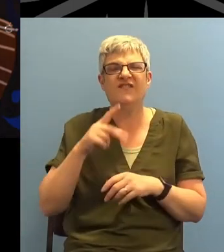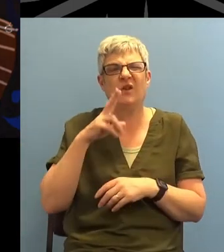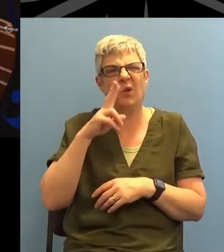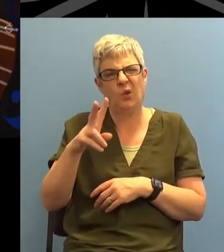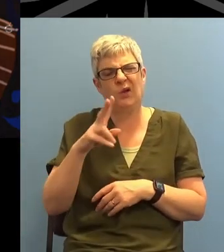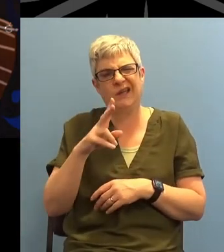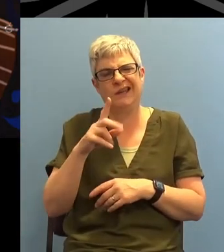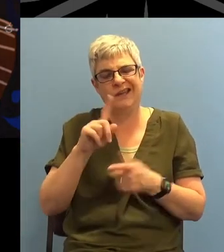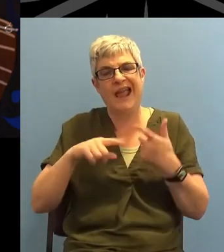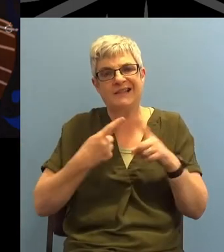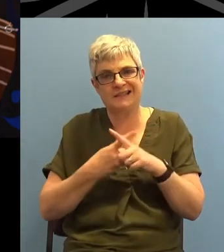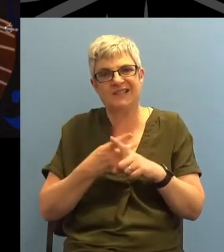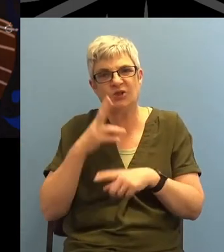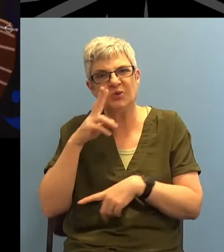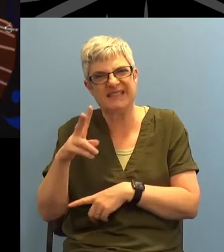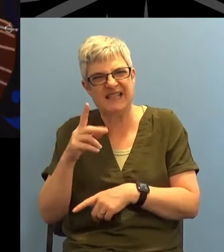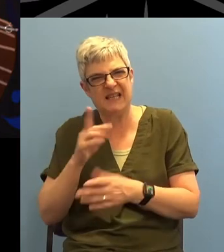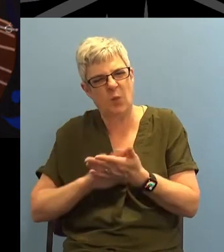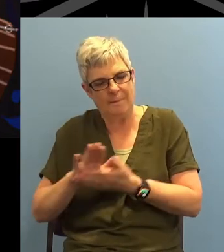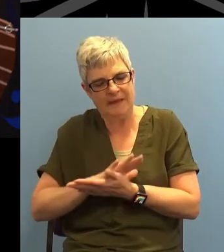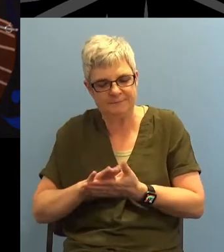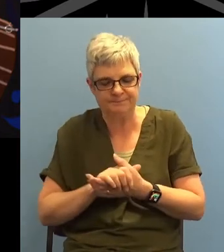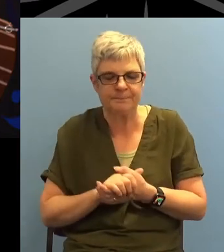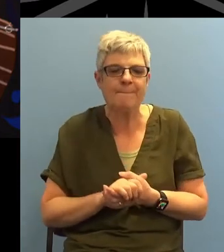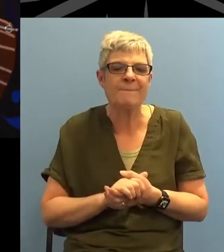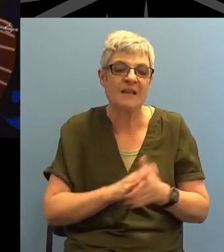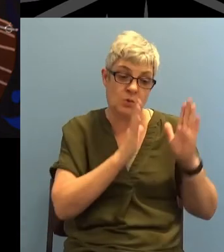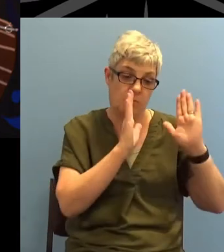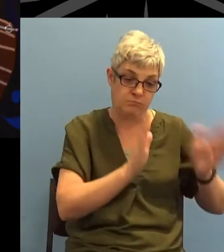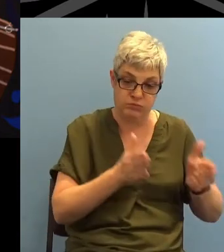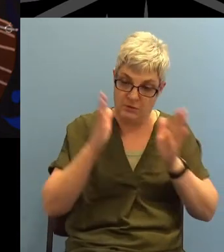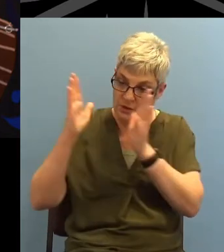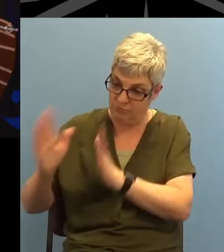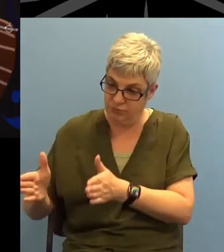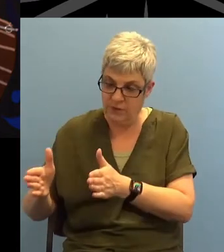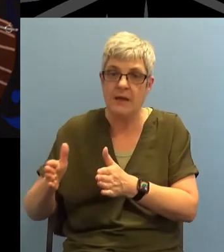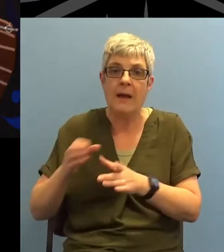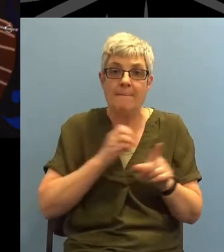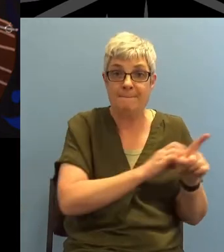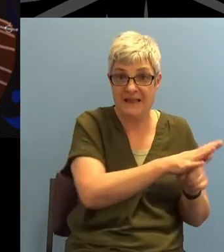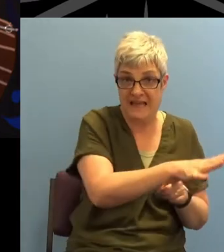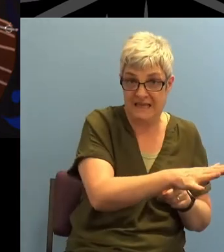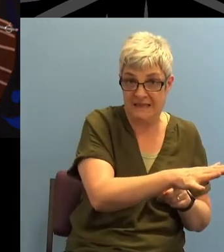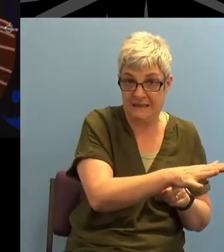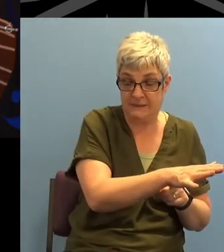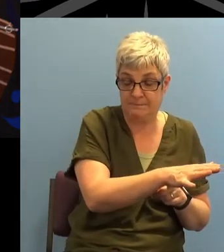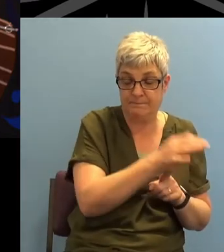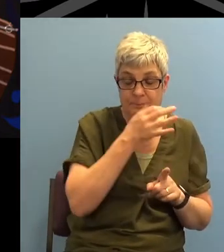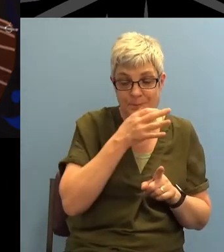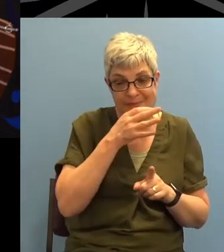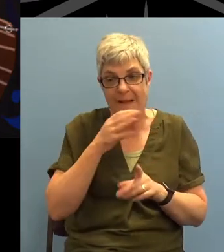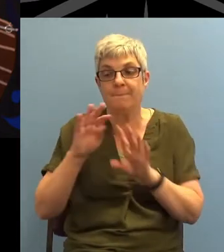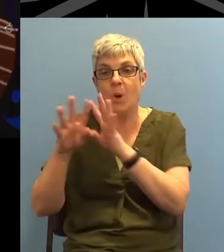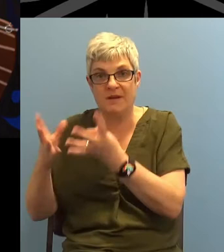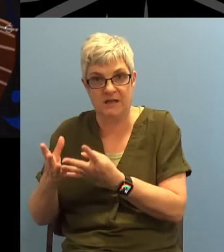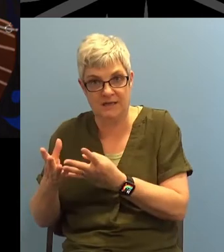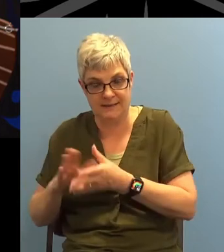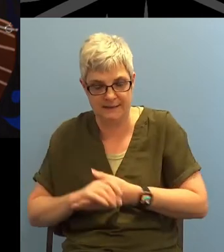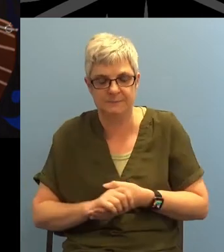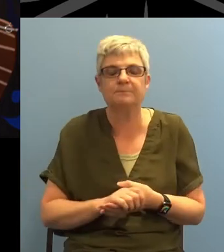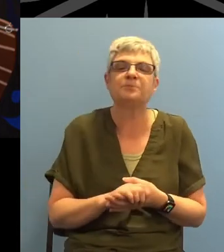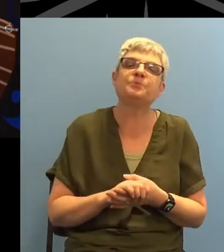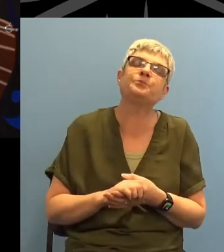book, you'll maybe see what I'm talking about. So here are the main sections. There are plagues and pomegranates.